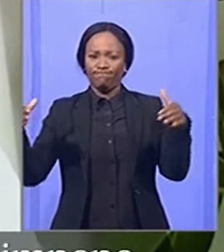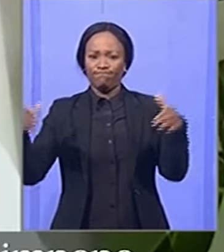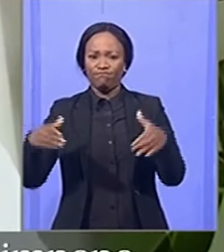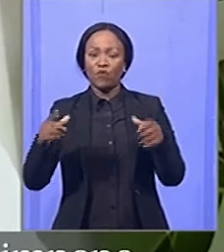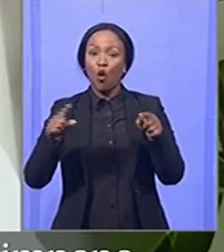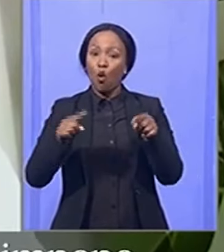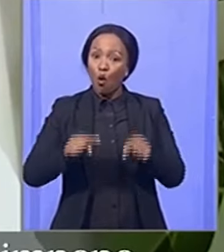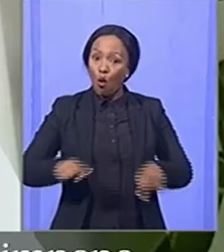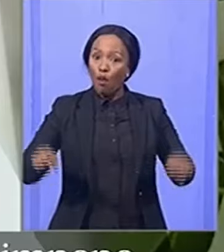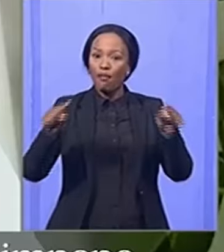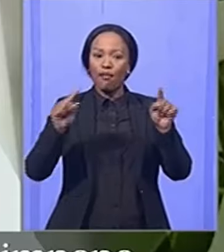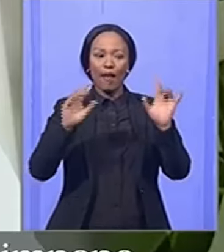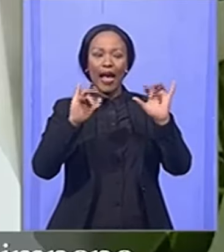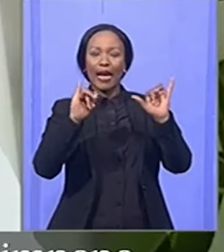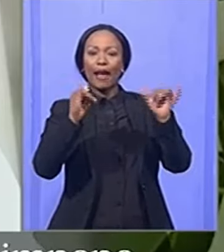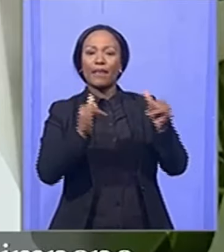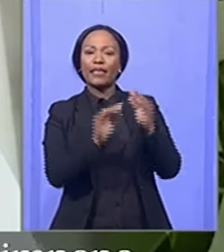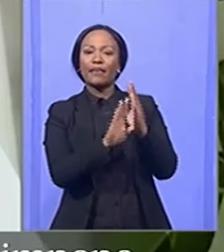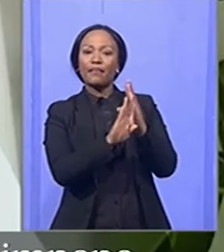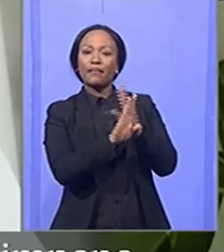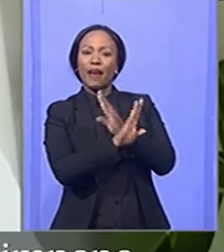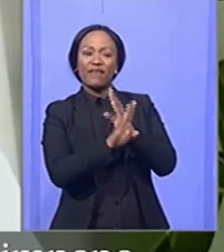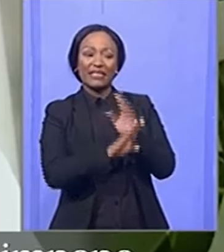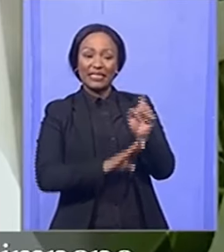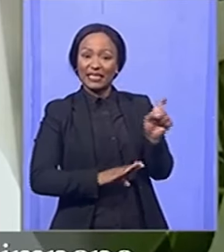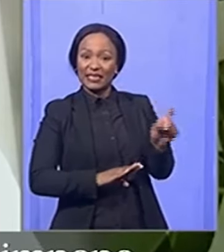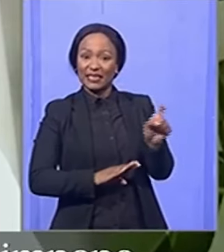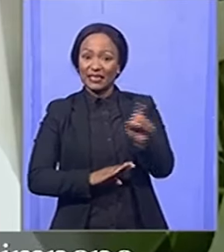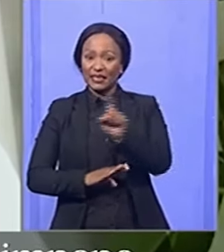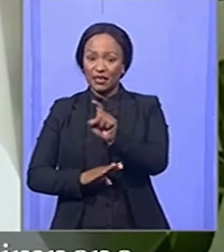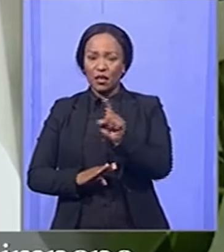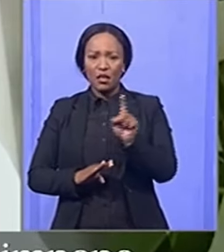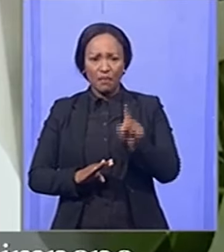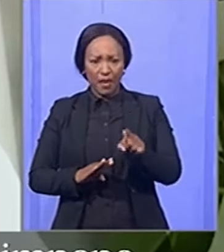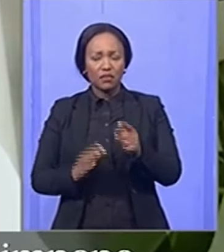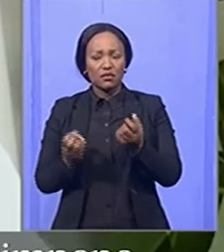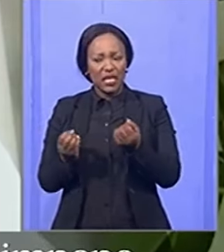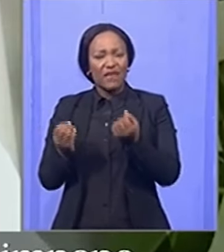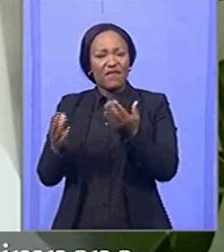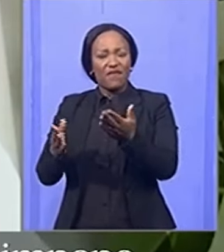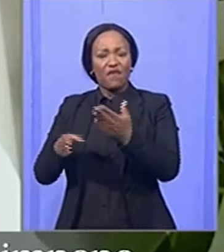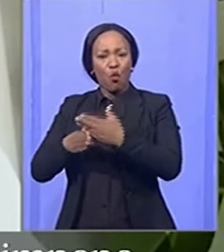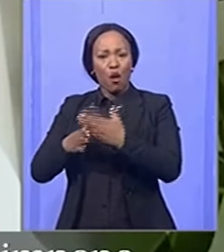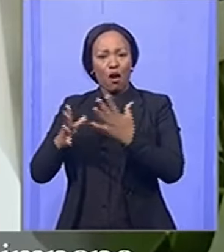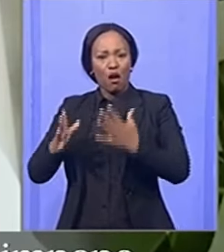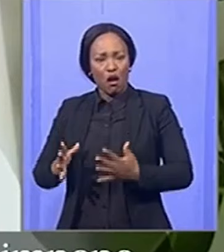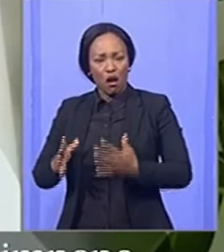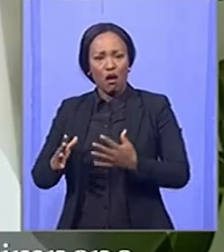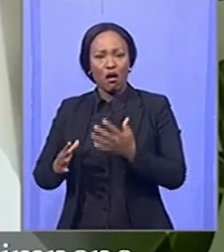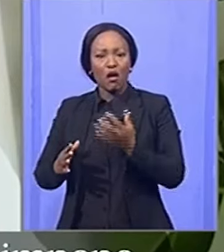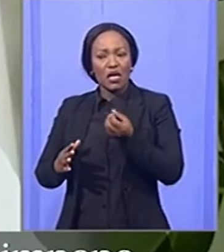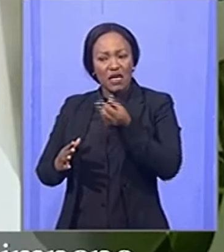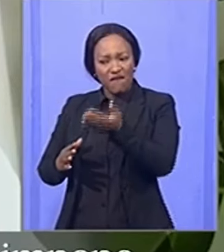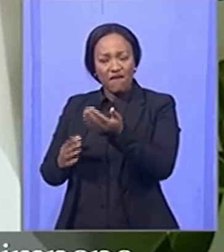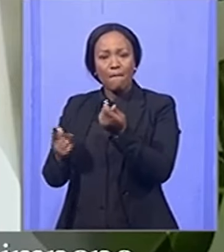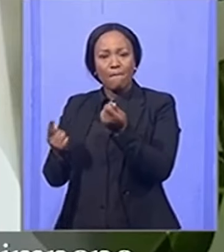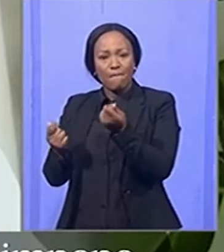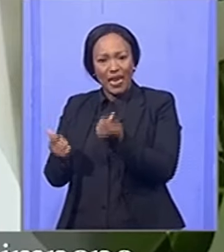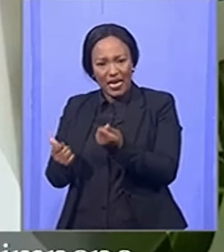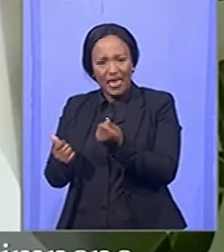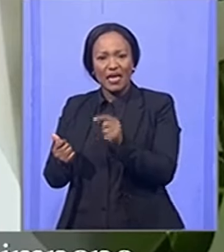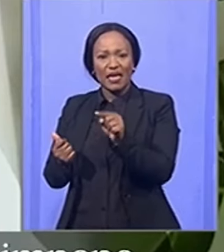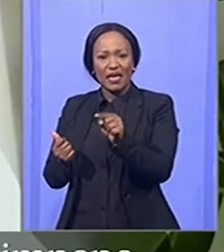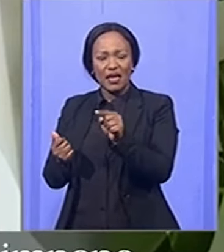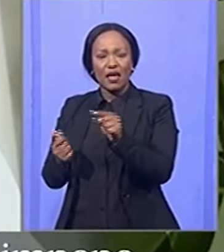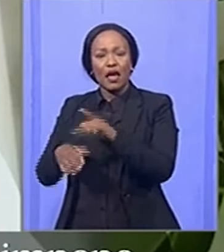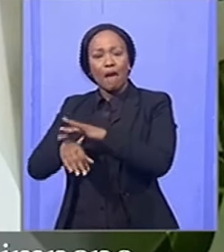privately owned security services providers must provide workers with money, must allocate money for